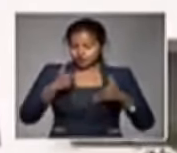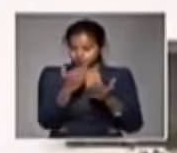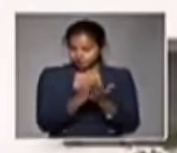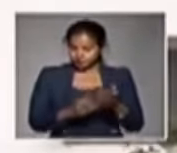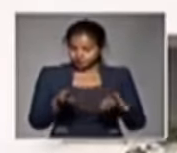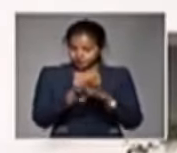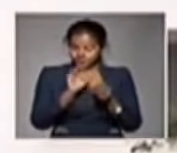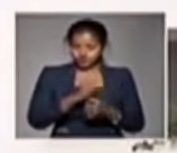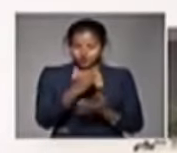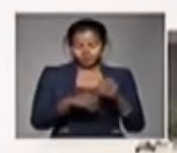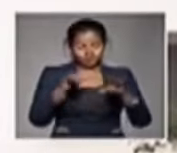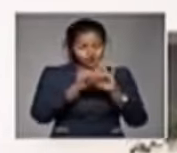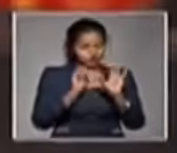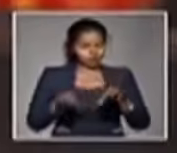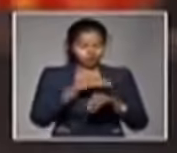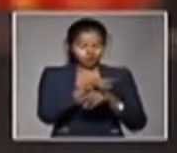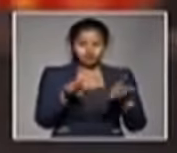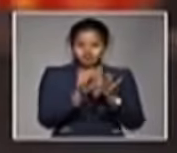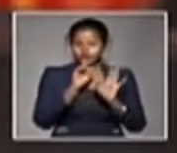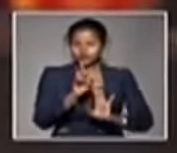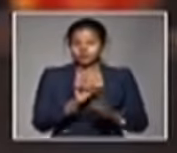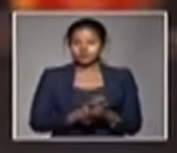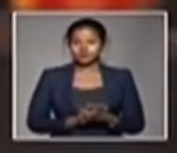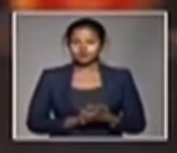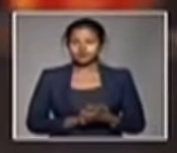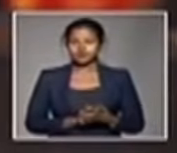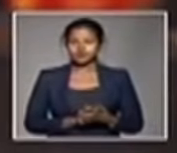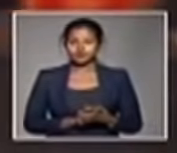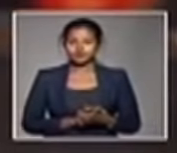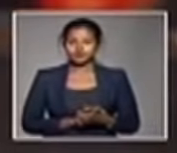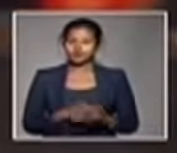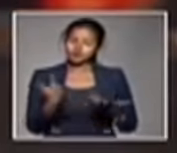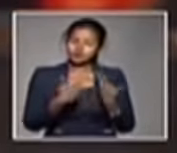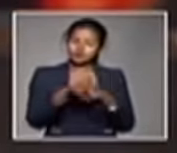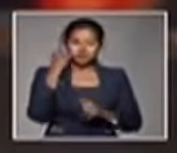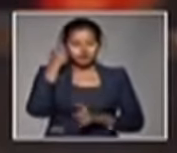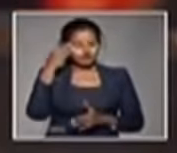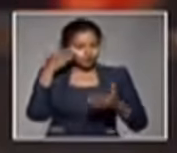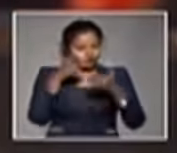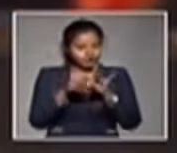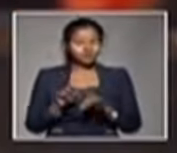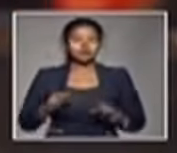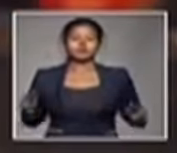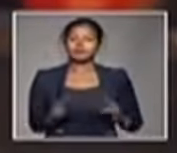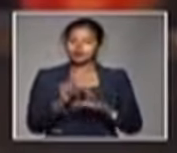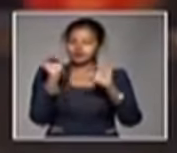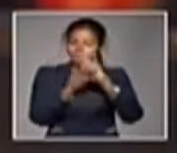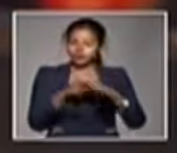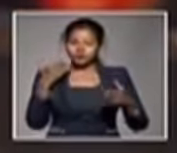of Diseases Ordinance. Various views were expressed in Parliament